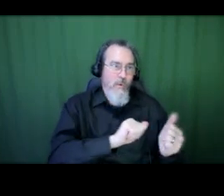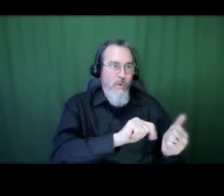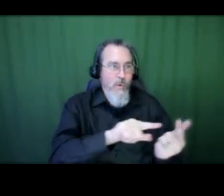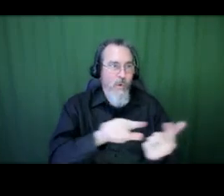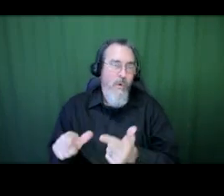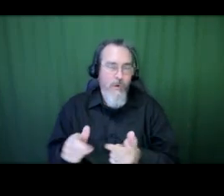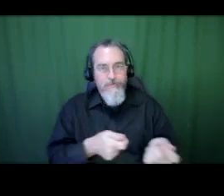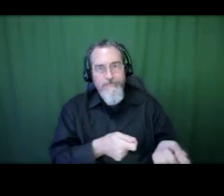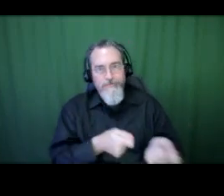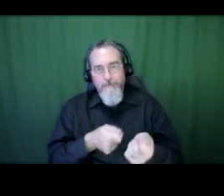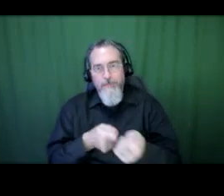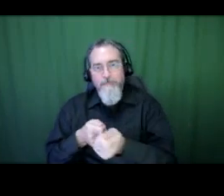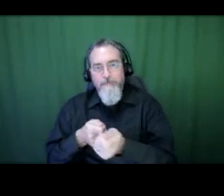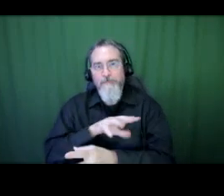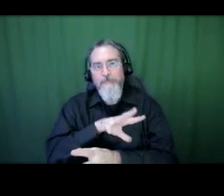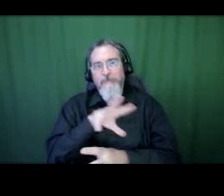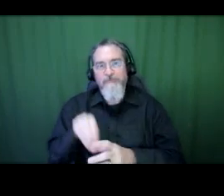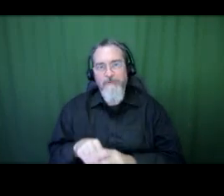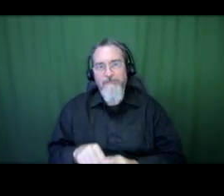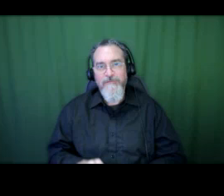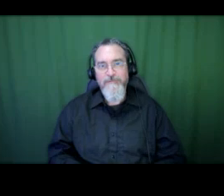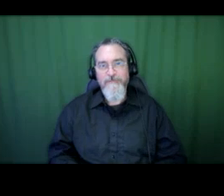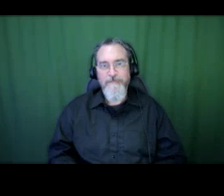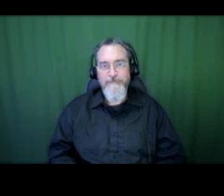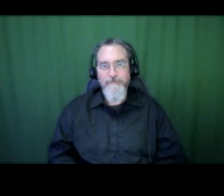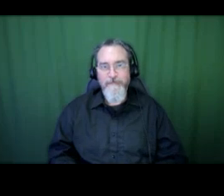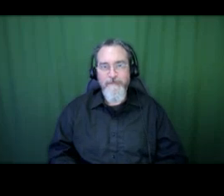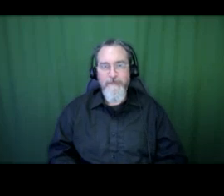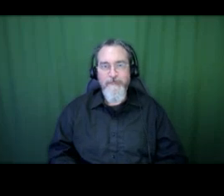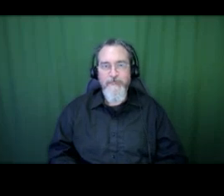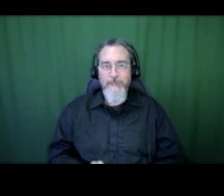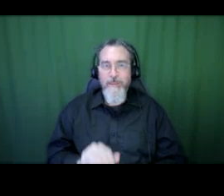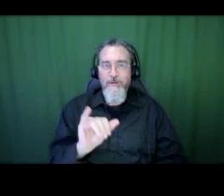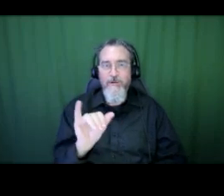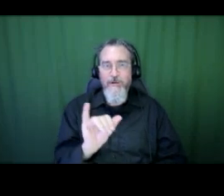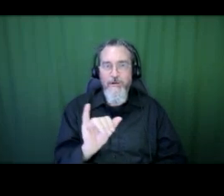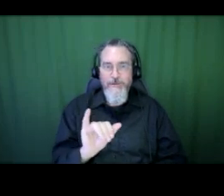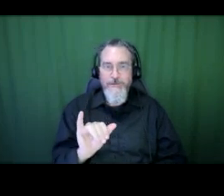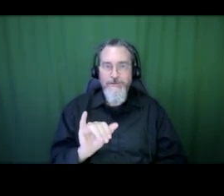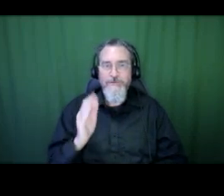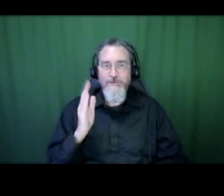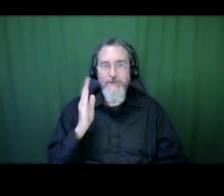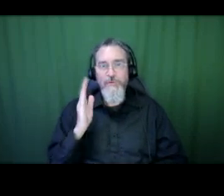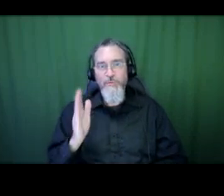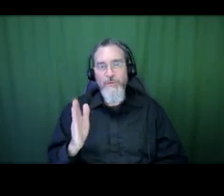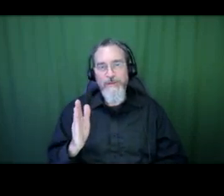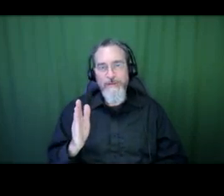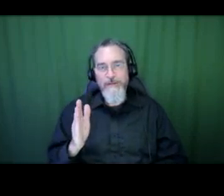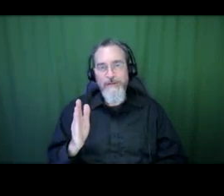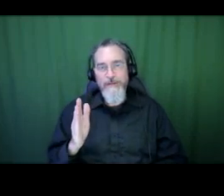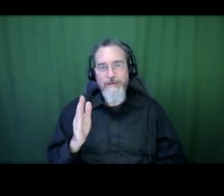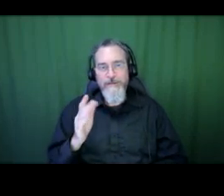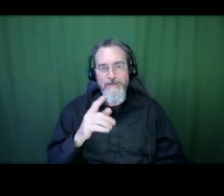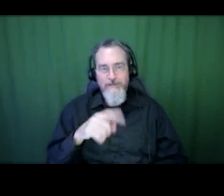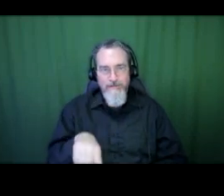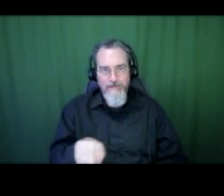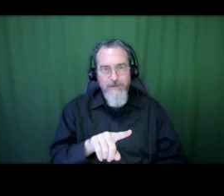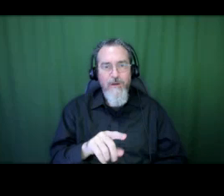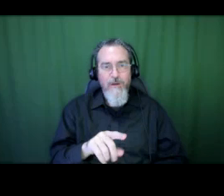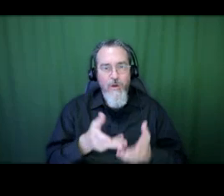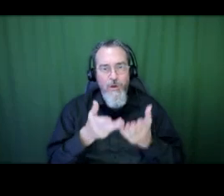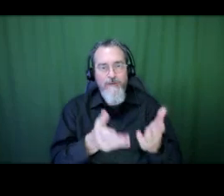LA County. We want to also connect our participants with within these populations to relevant internships and work-based learning